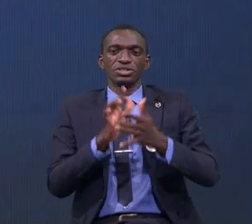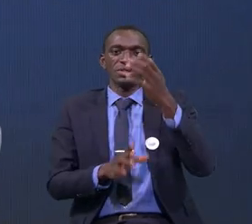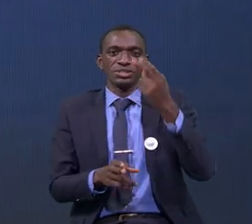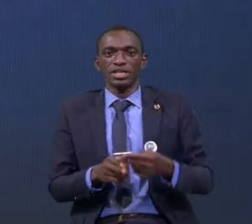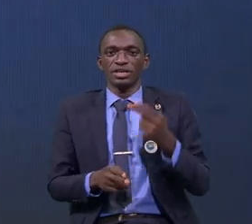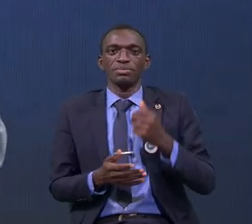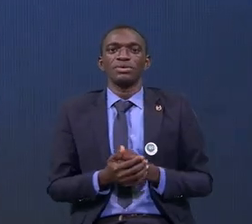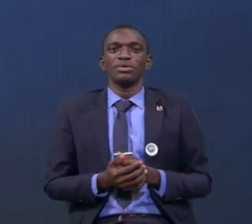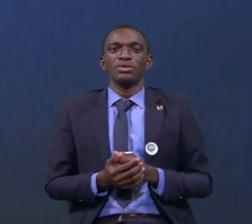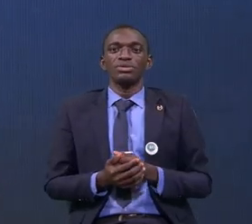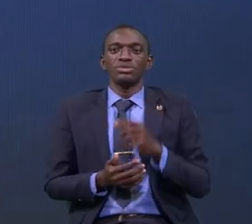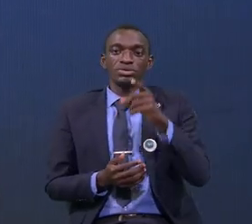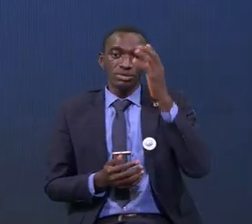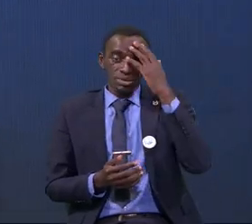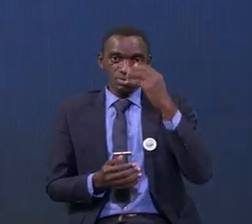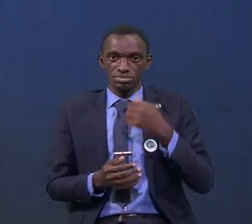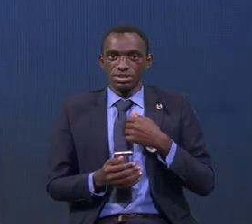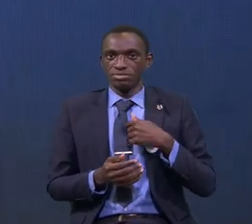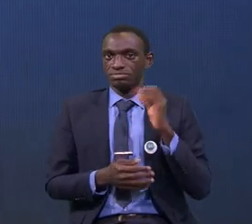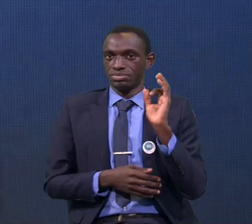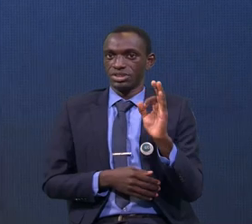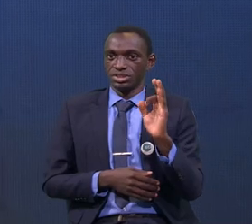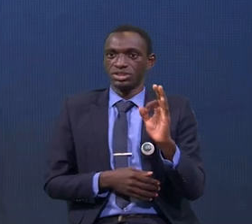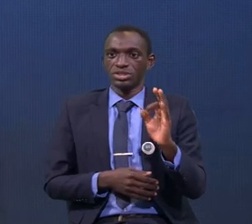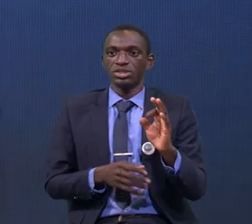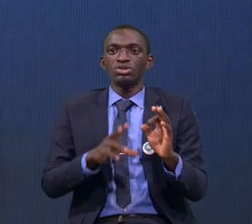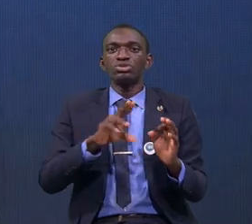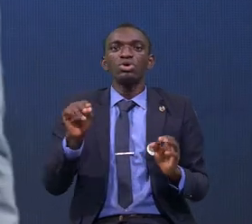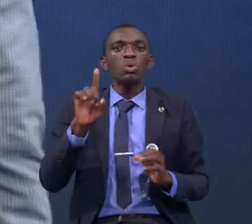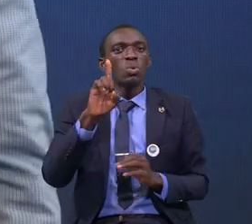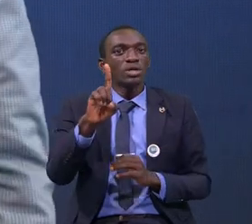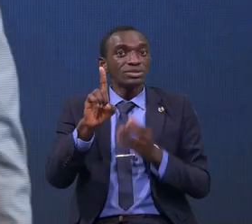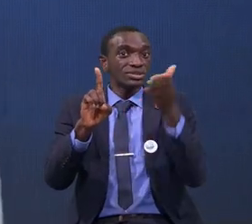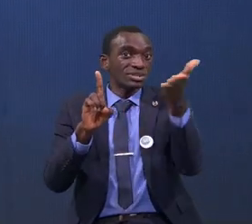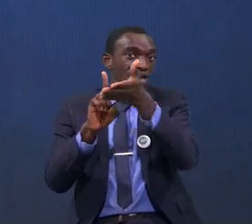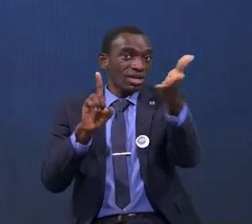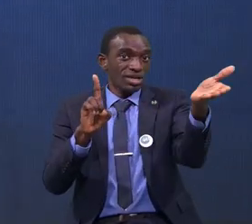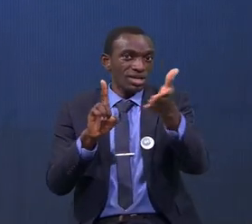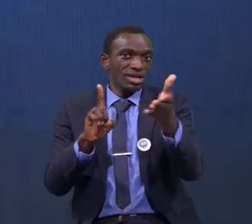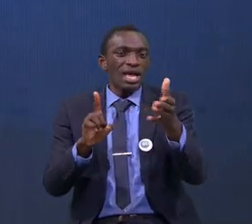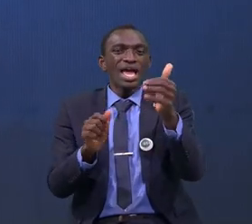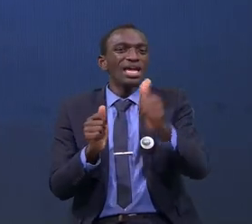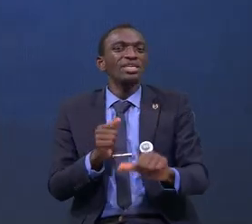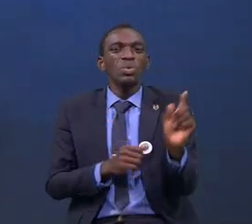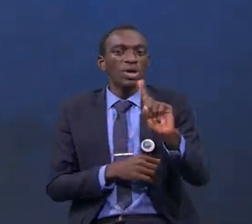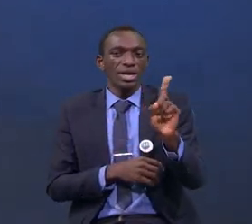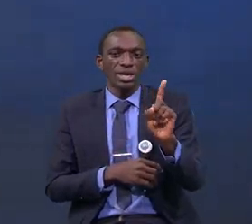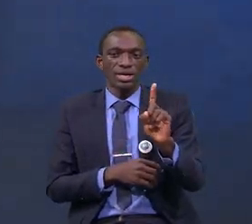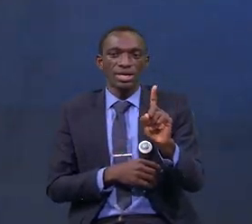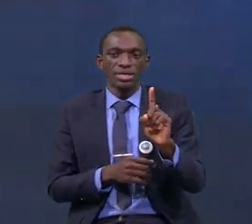You know, as I'm preaching, there's nobody there. Anywhere that